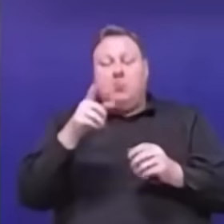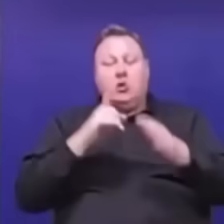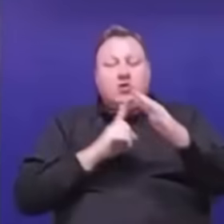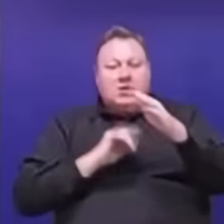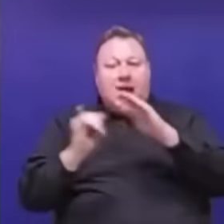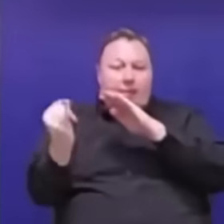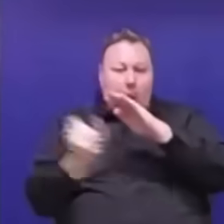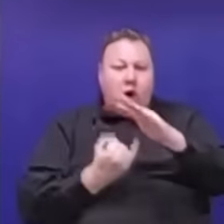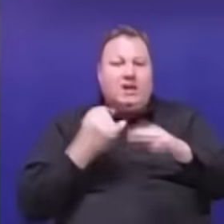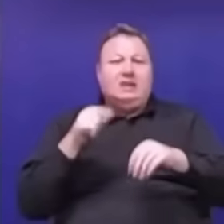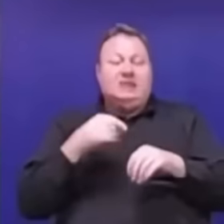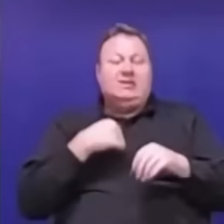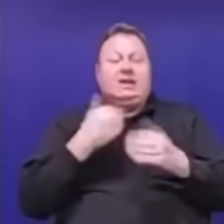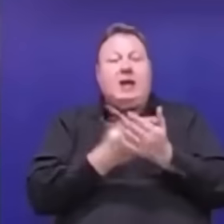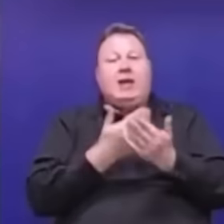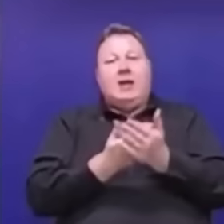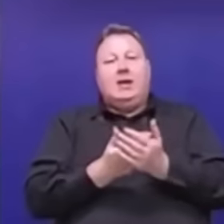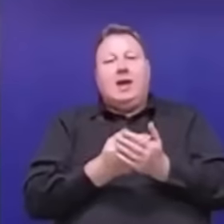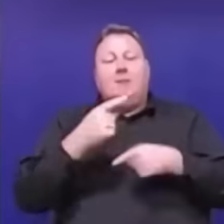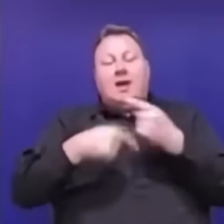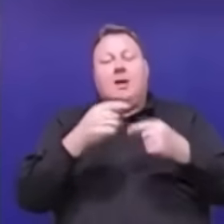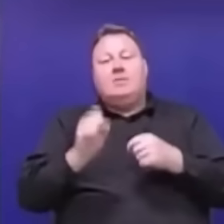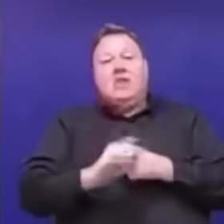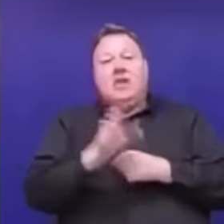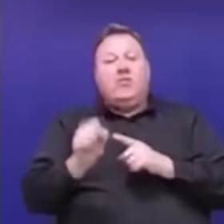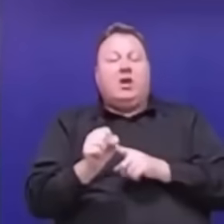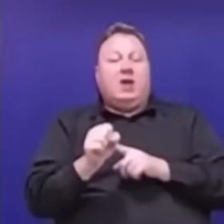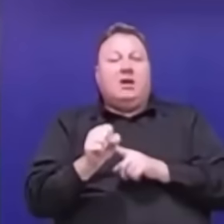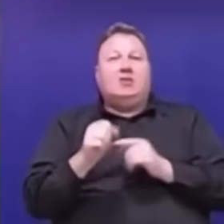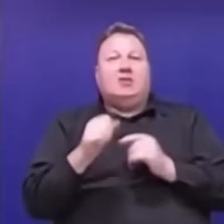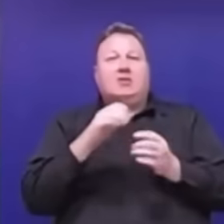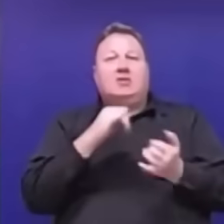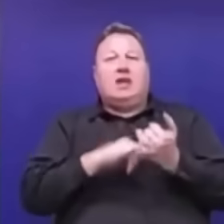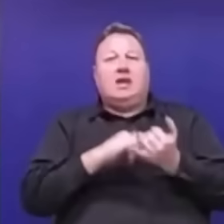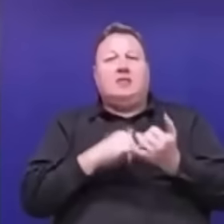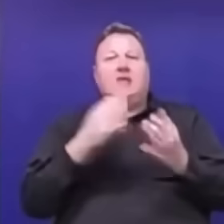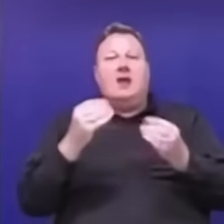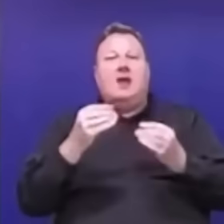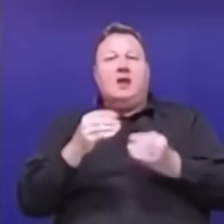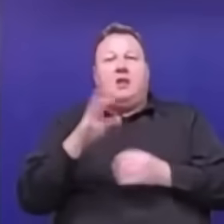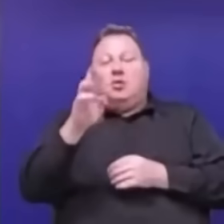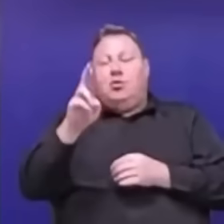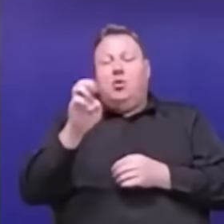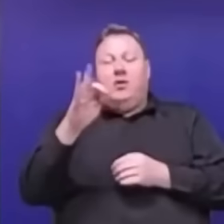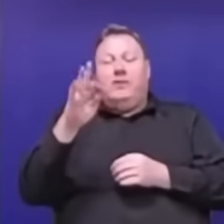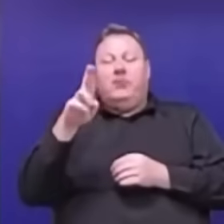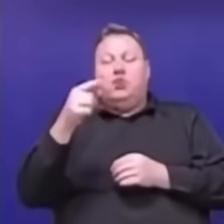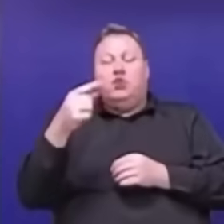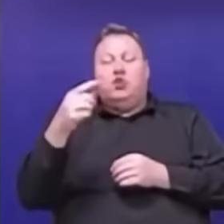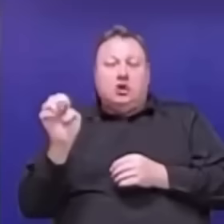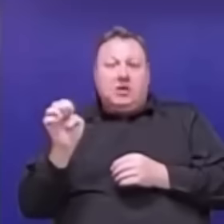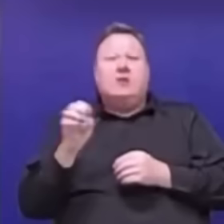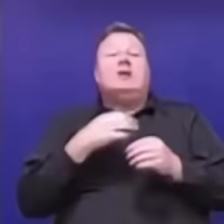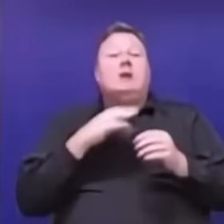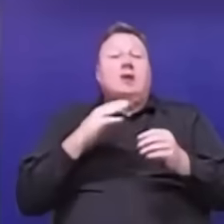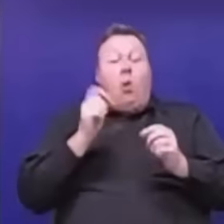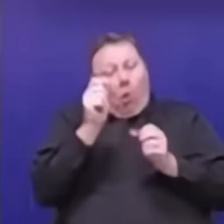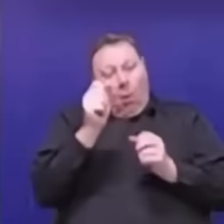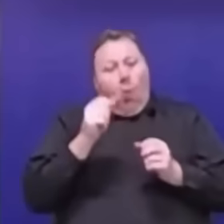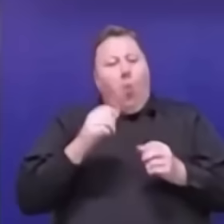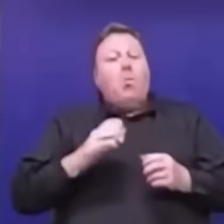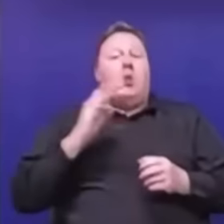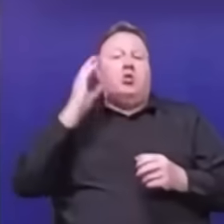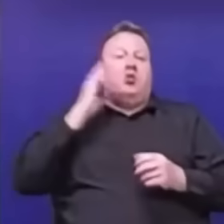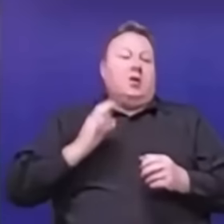to transform the very foundation of the South African state. Honourable Chair, we indeed look forward to bringing that legislation to the committee.